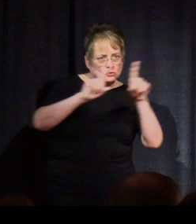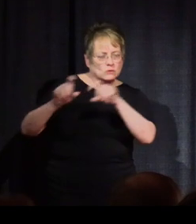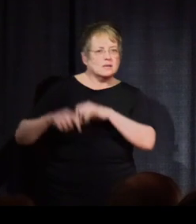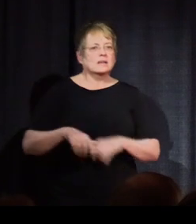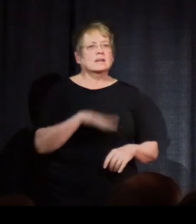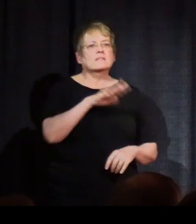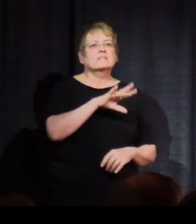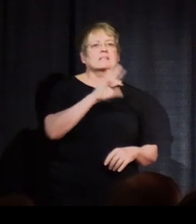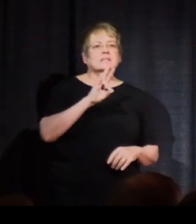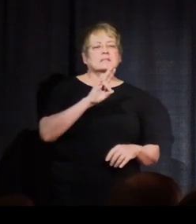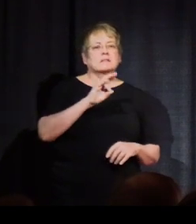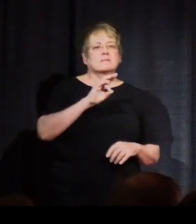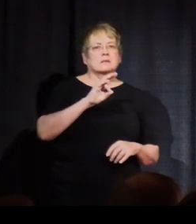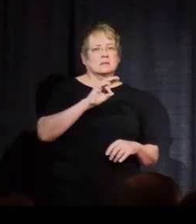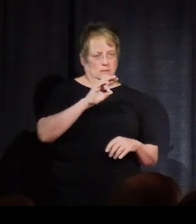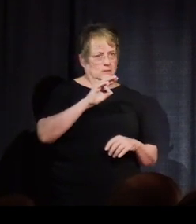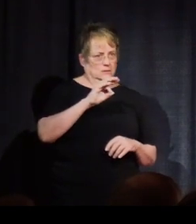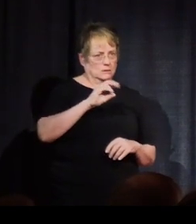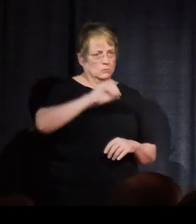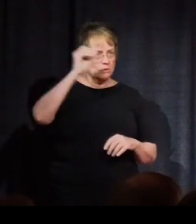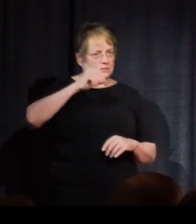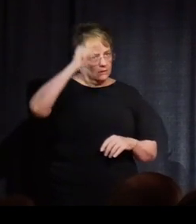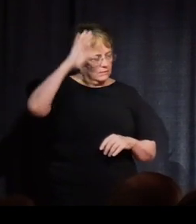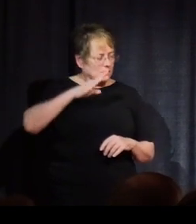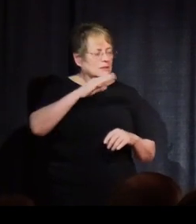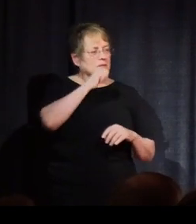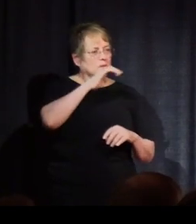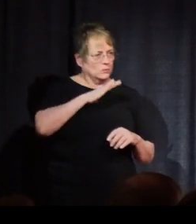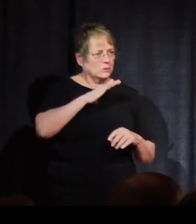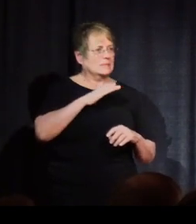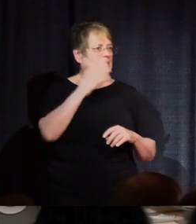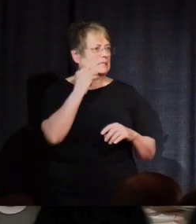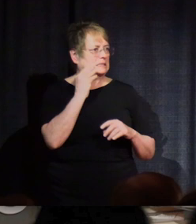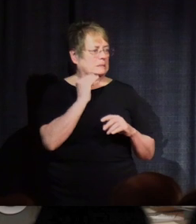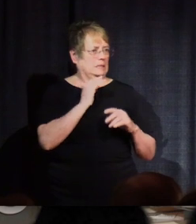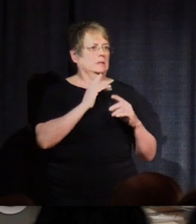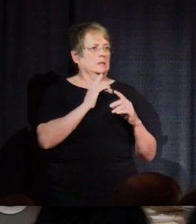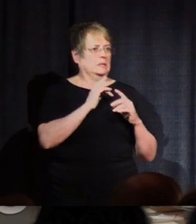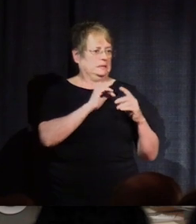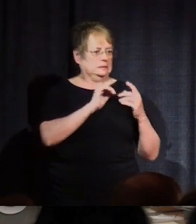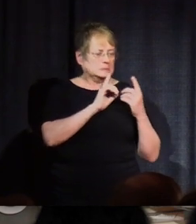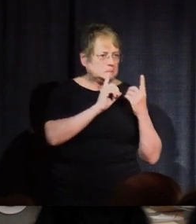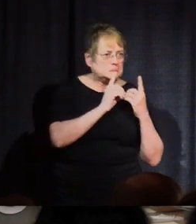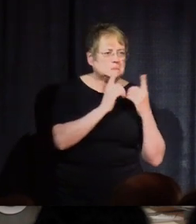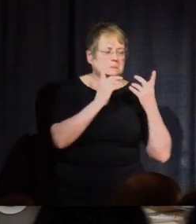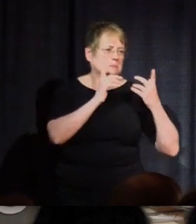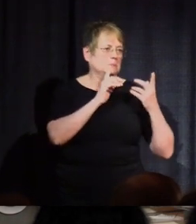57.7 percent of alaskan women experience intimate partner violence or sexual assault